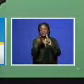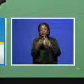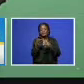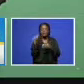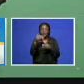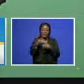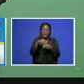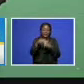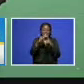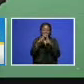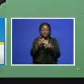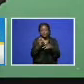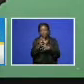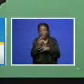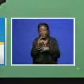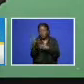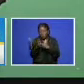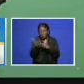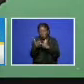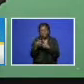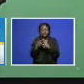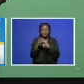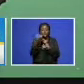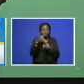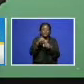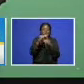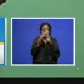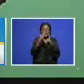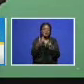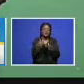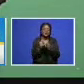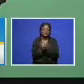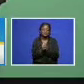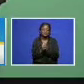or in close proximity to the packing house. Fern Carey, ZNS Network News.